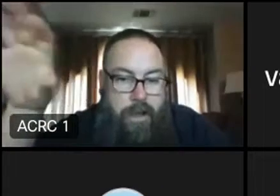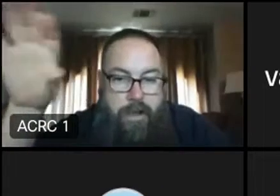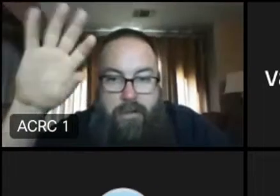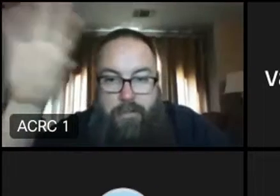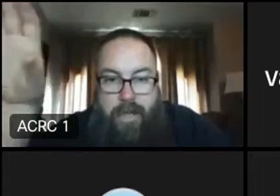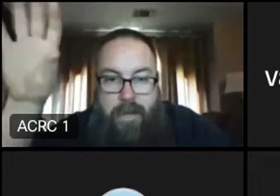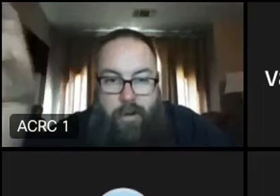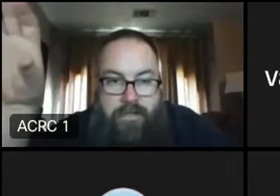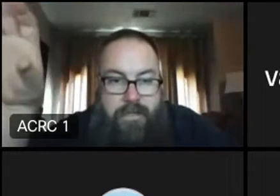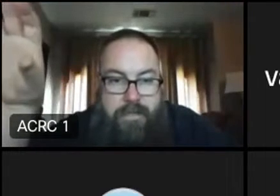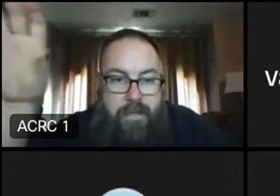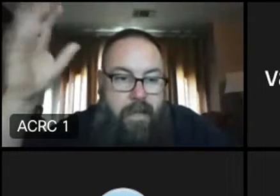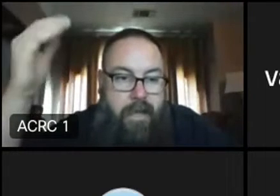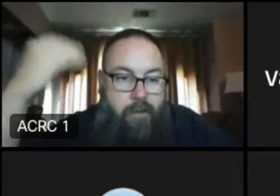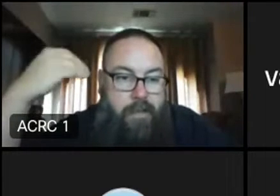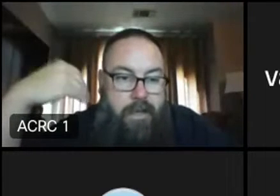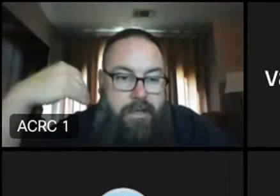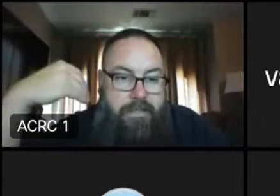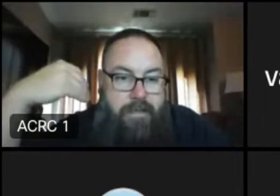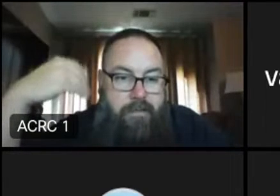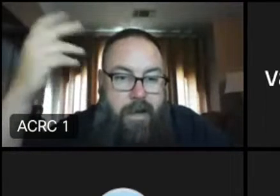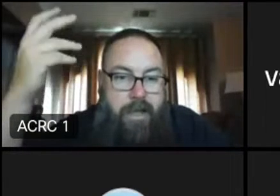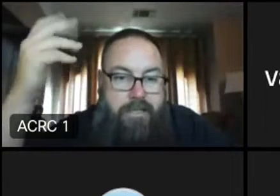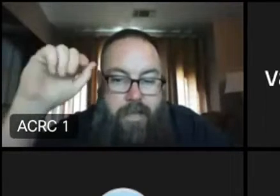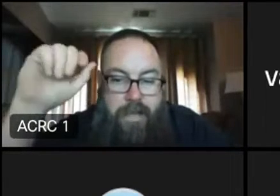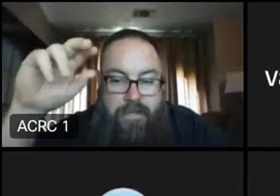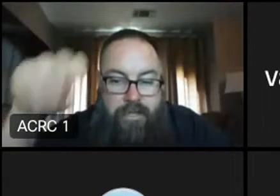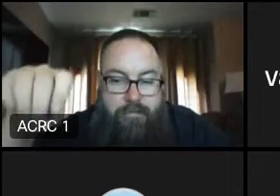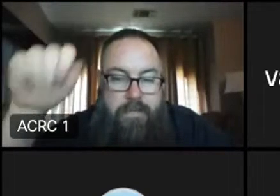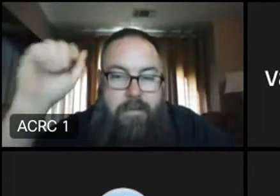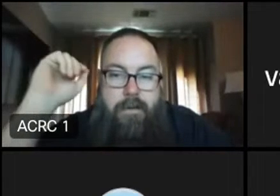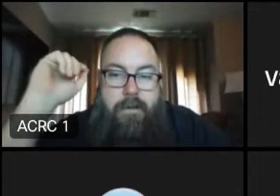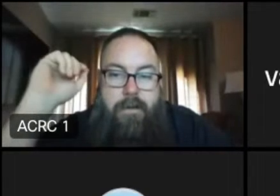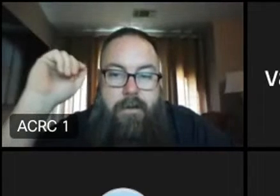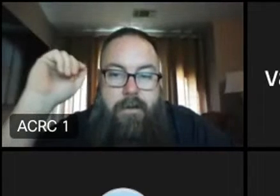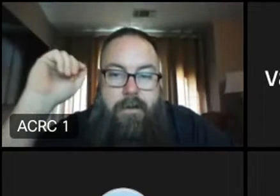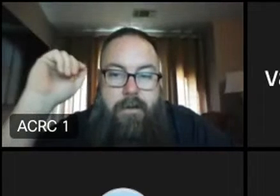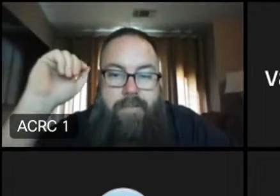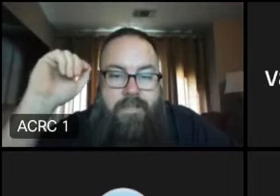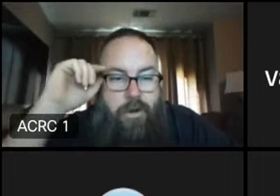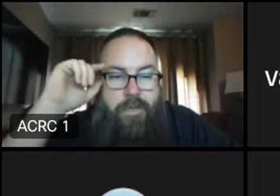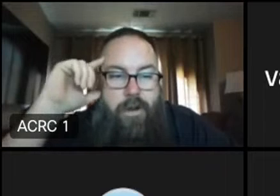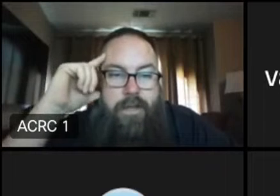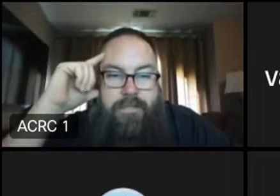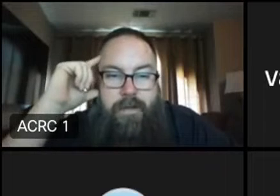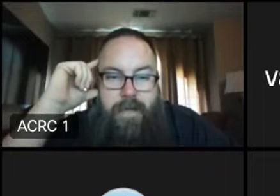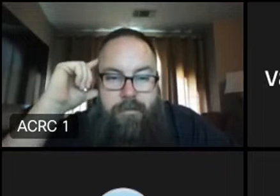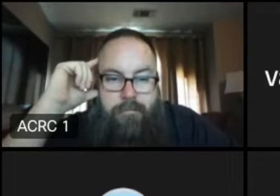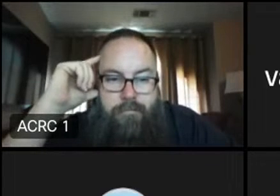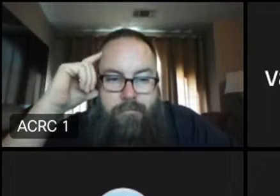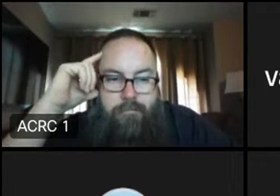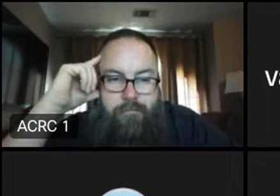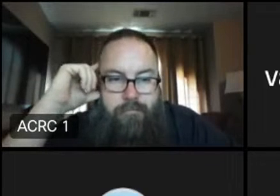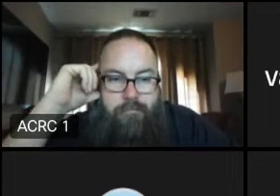where you're at kind of in the planning process and helping us advise planning teams So what are thoughts about